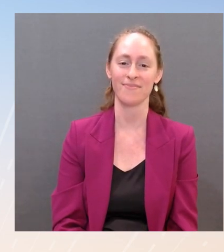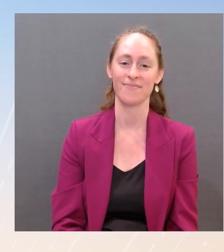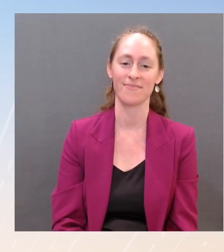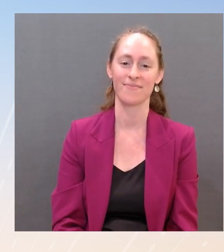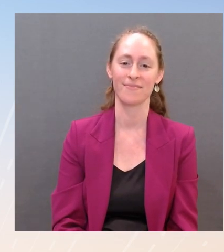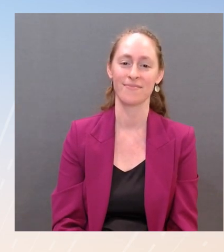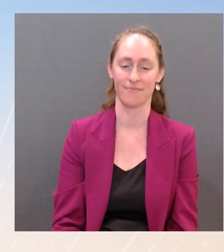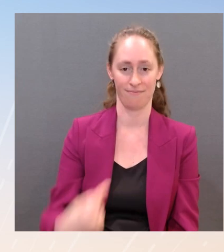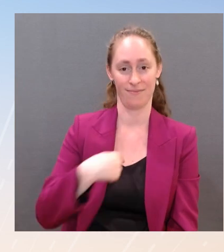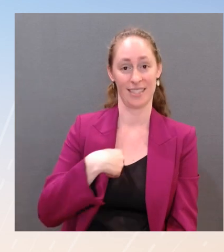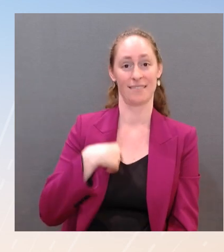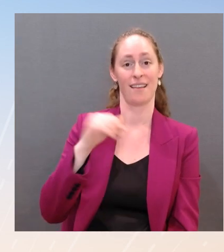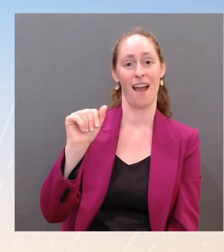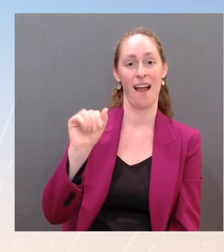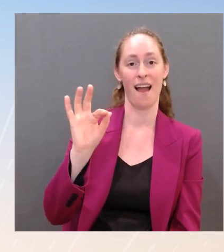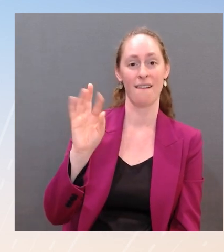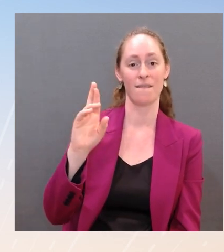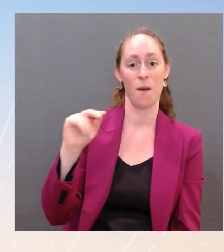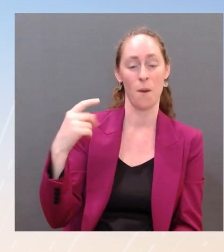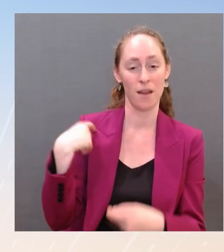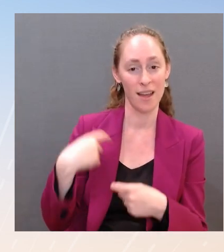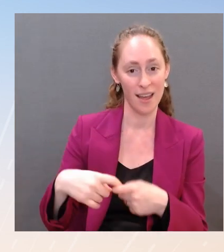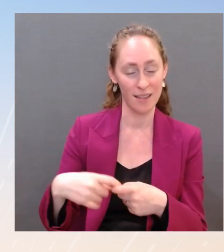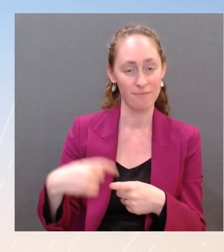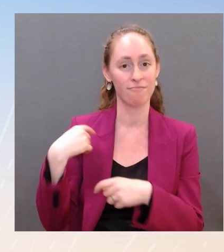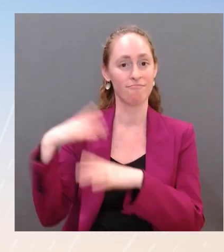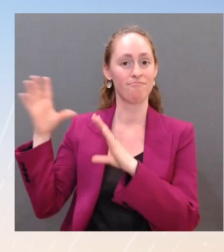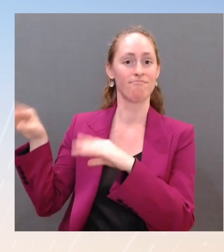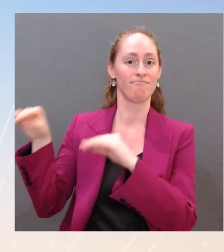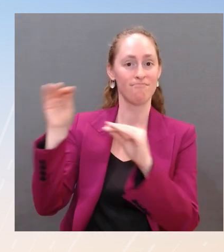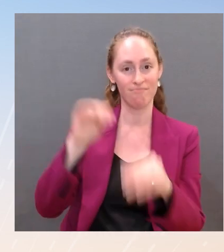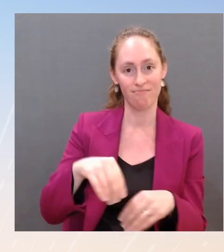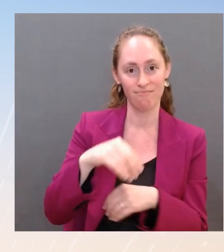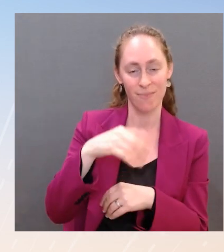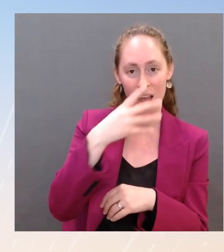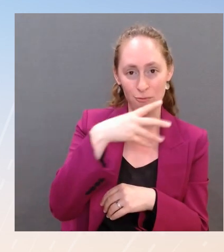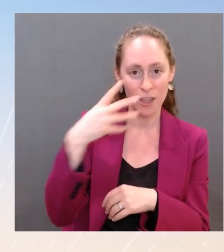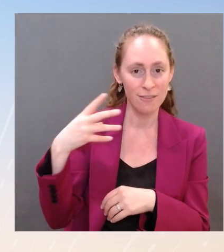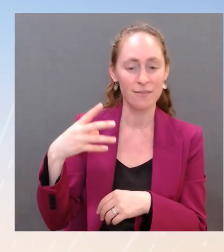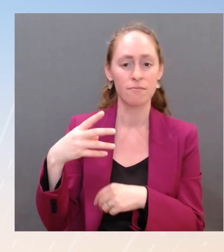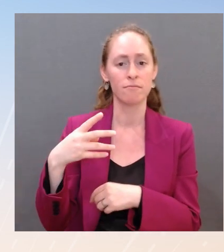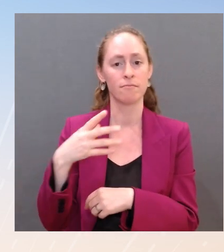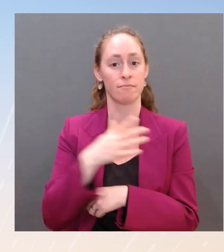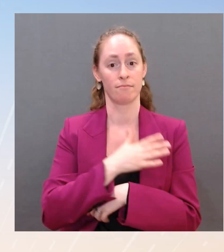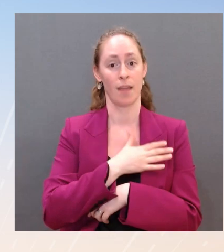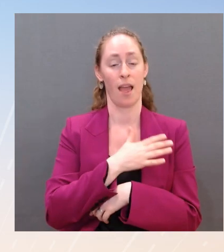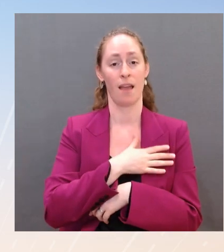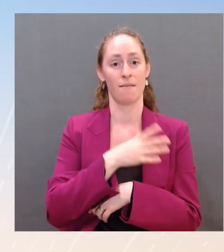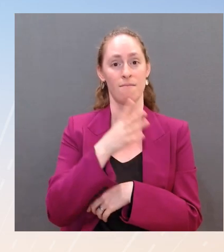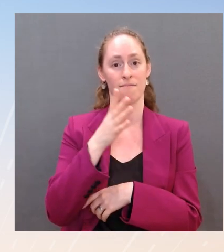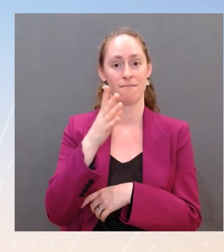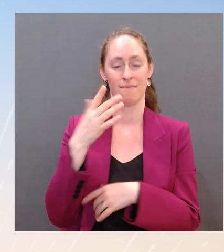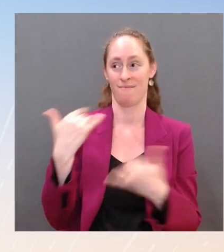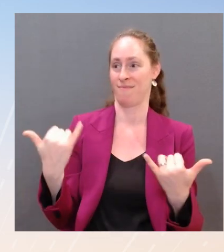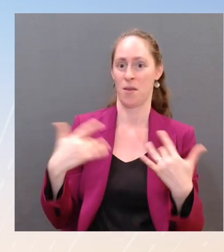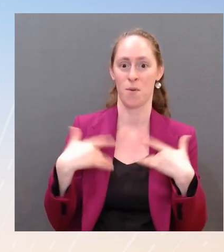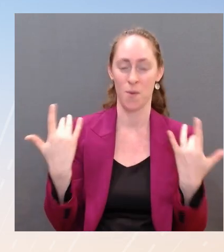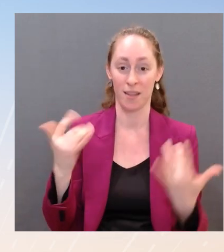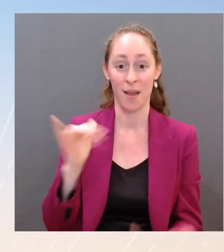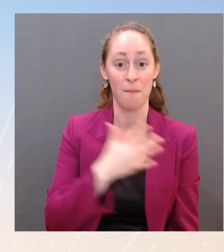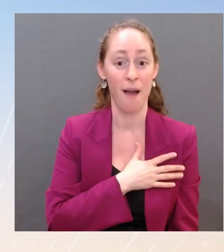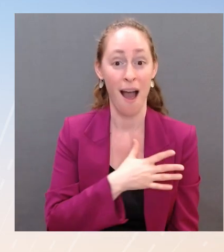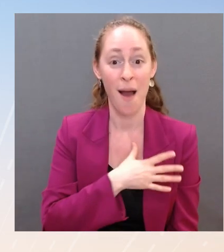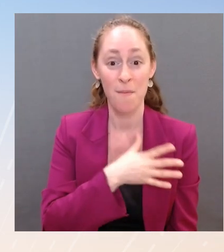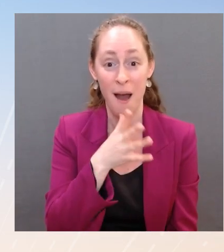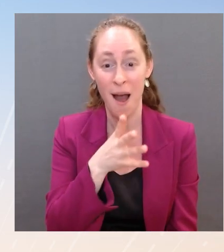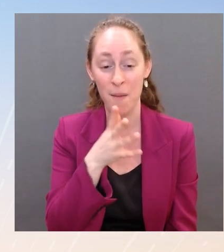La República Dominicana. So this is a big day. It just so happens to be my mother's birthday. Happy birthday, Mom, if you're watching.